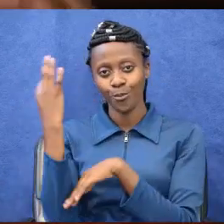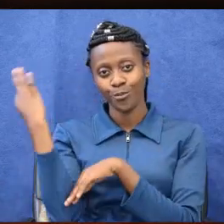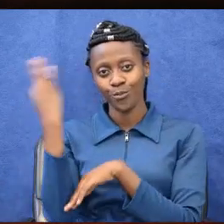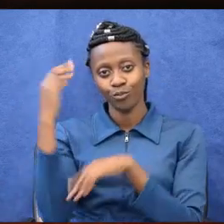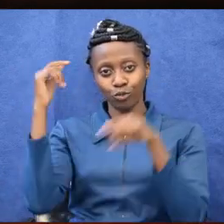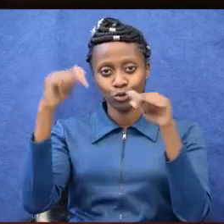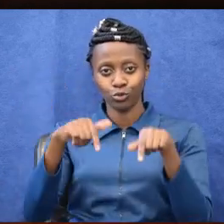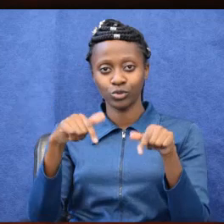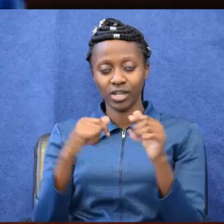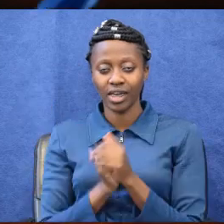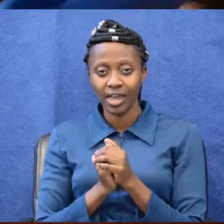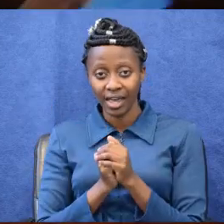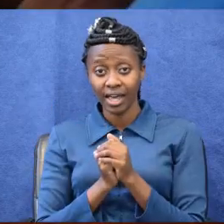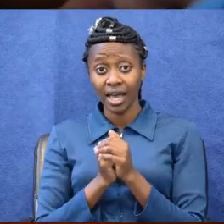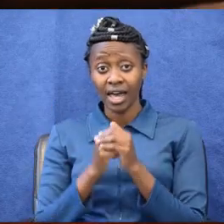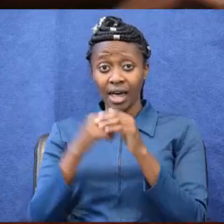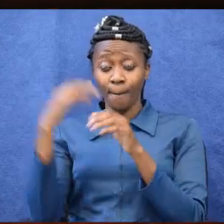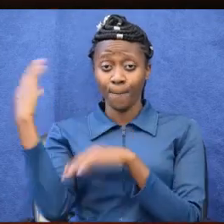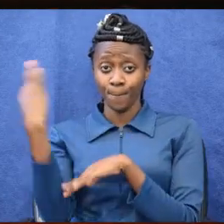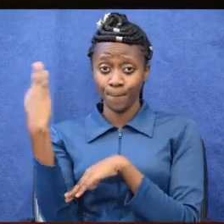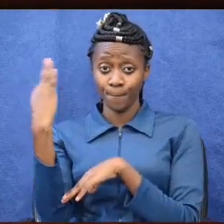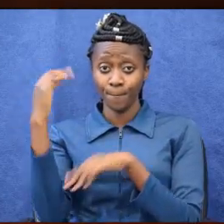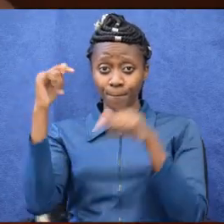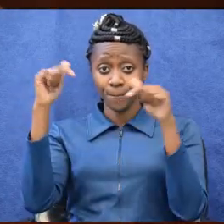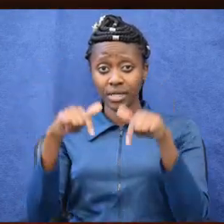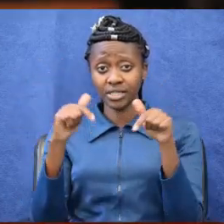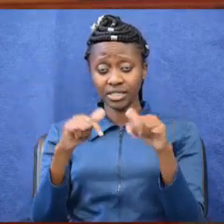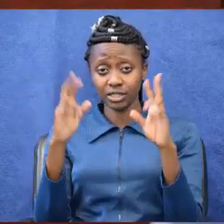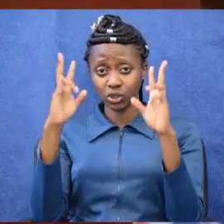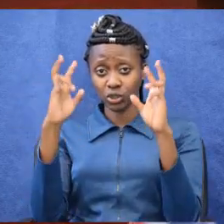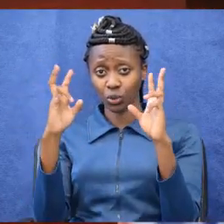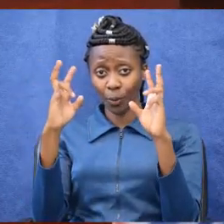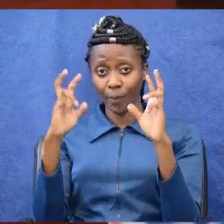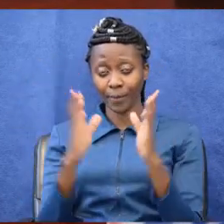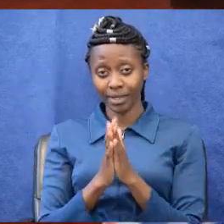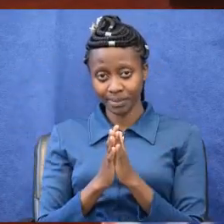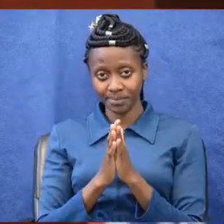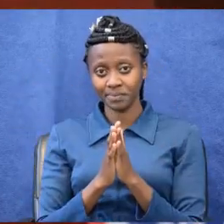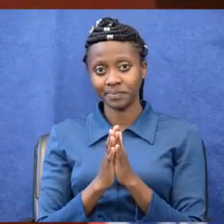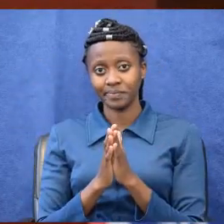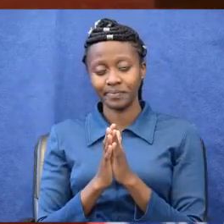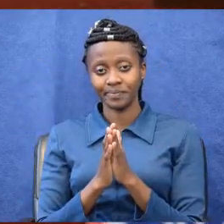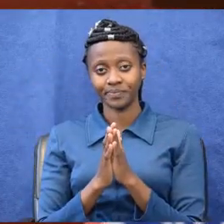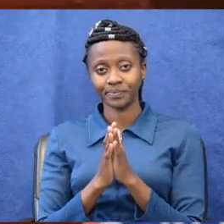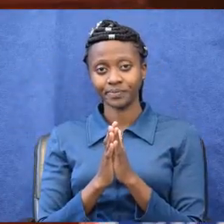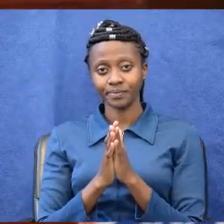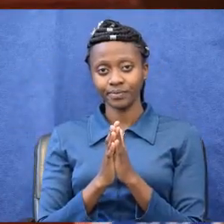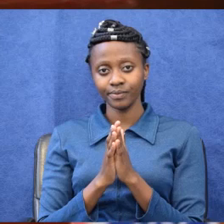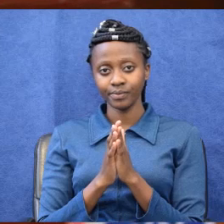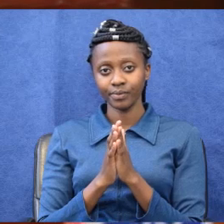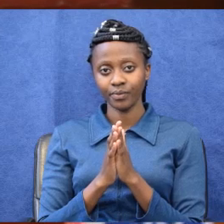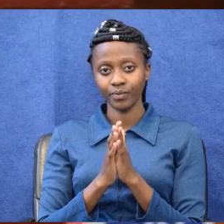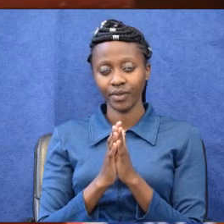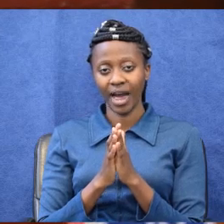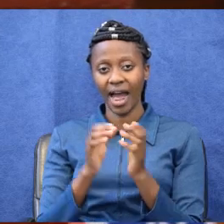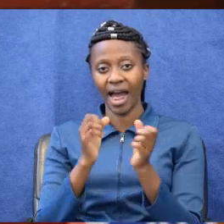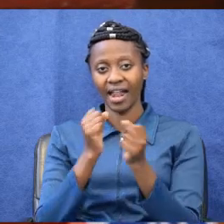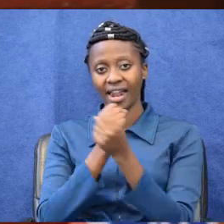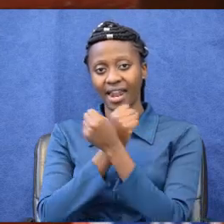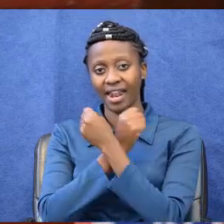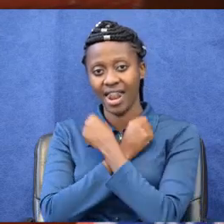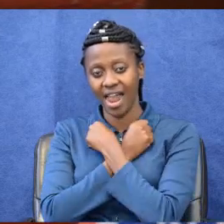today. And our lesson today is about a loved